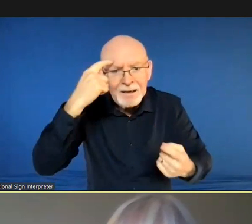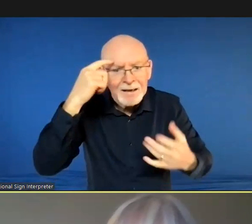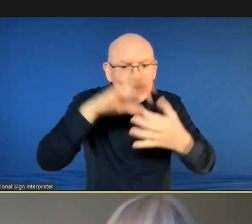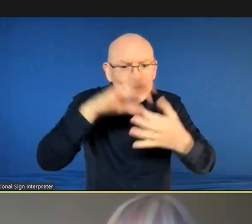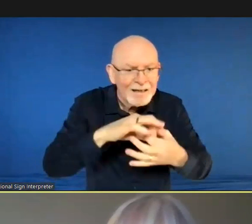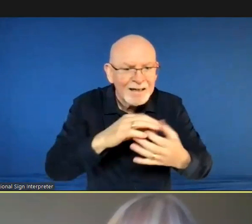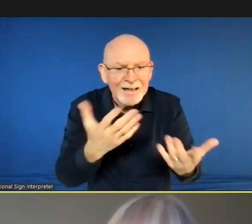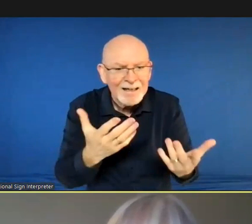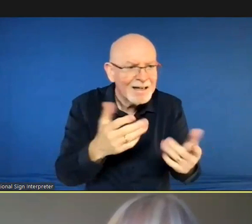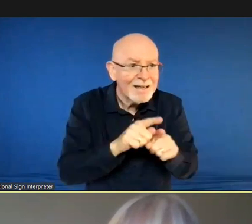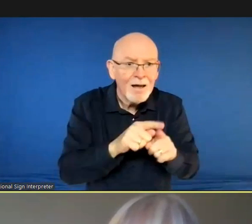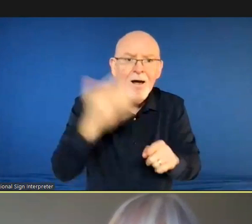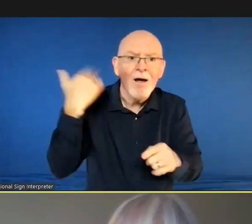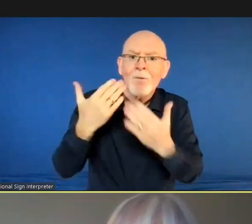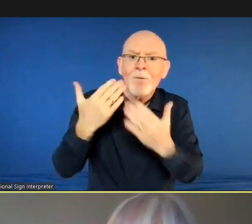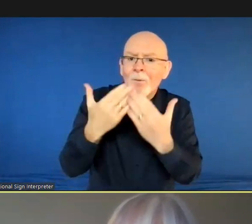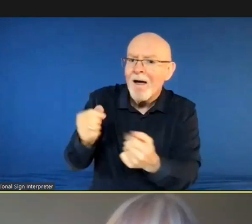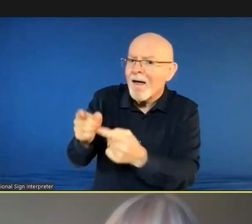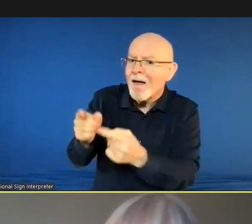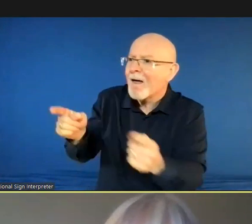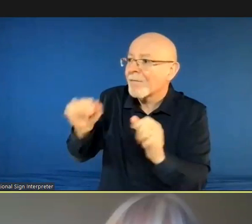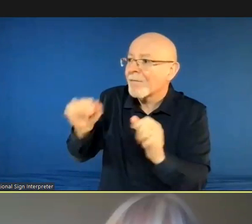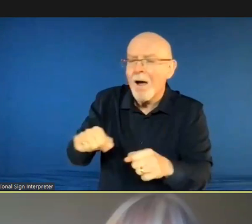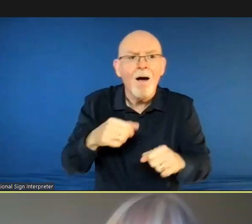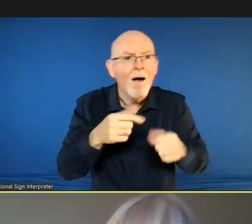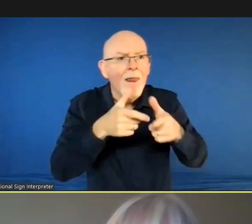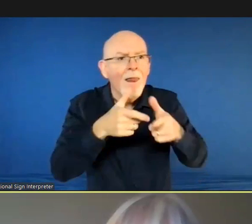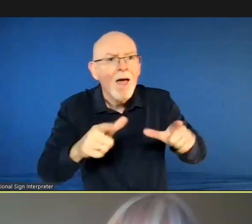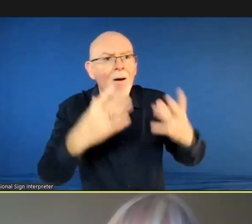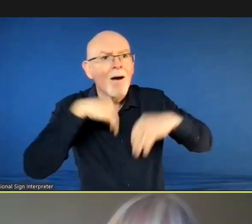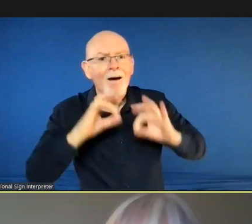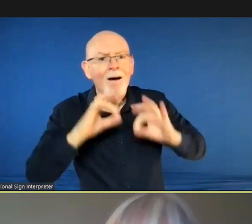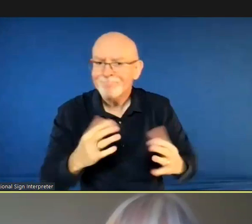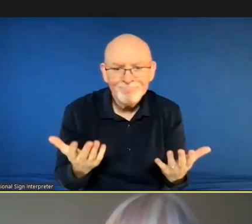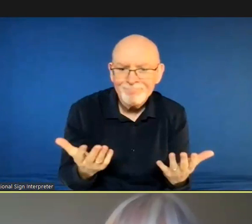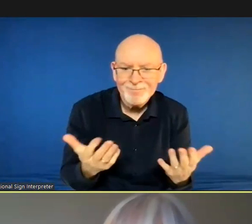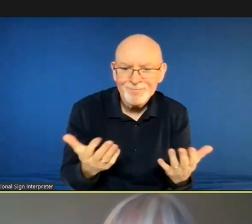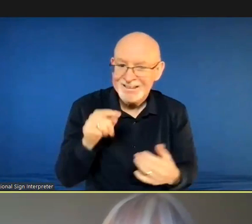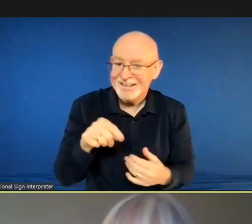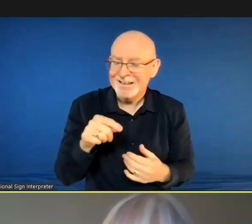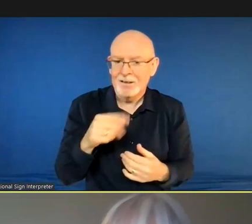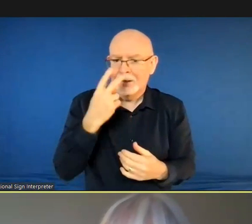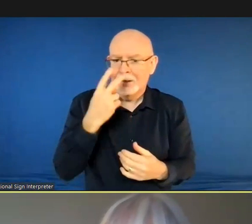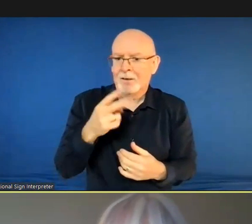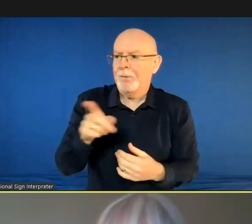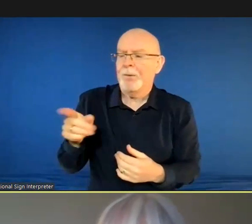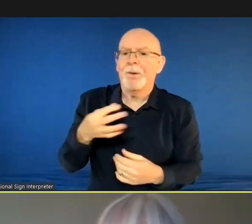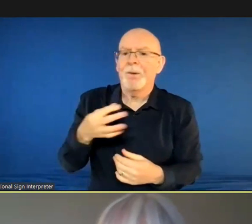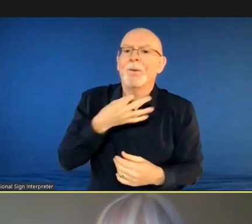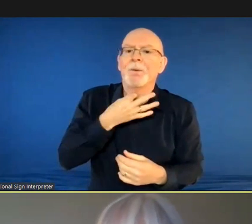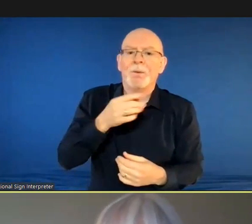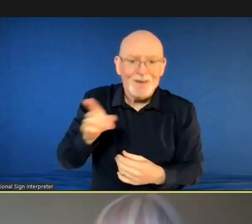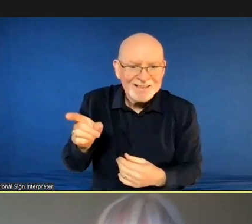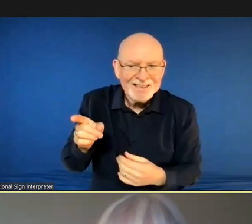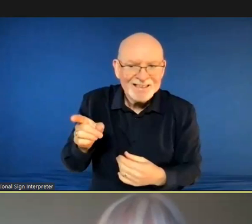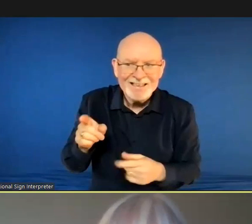can make them extremely vulnerable to all kinds of abuse. So we work closely with young people to help them